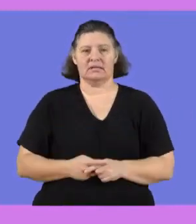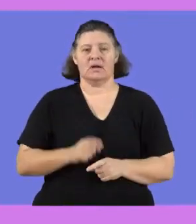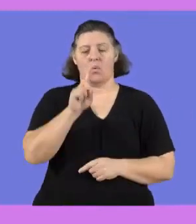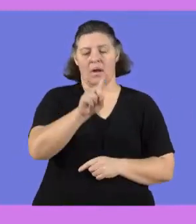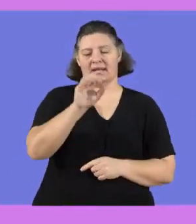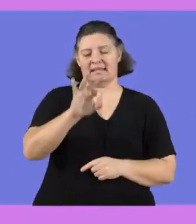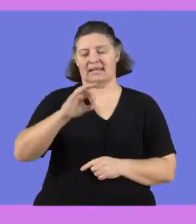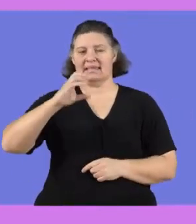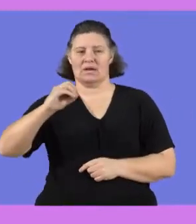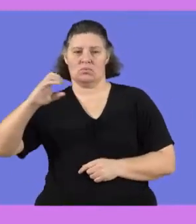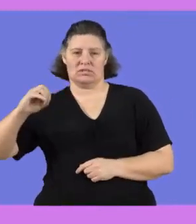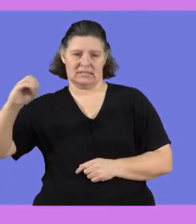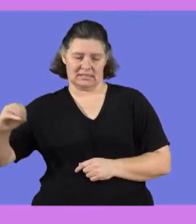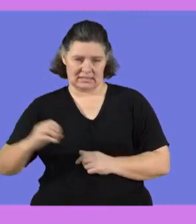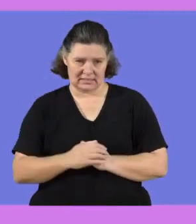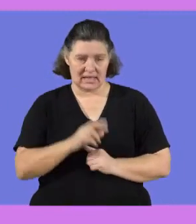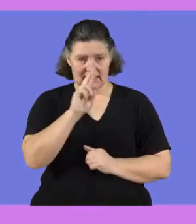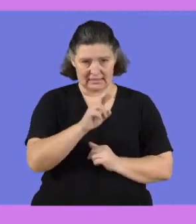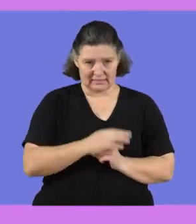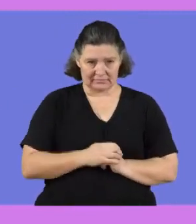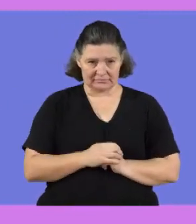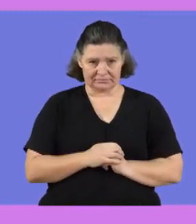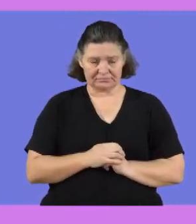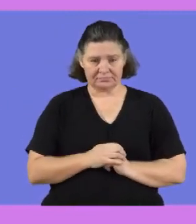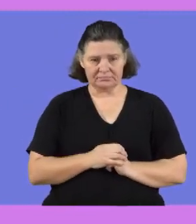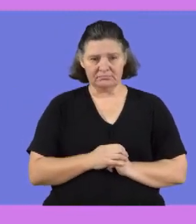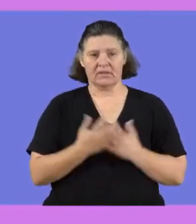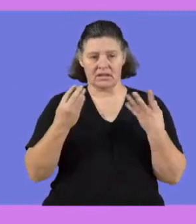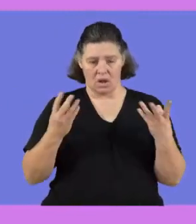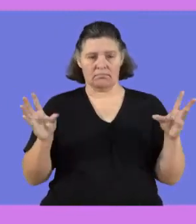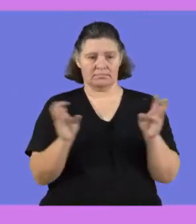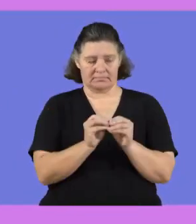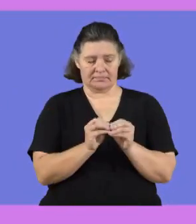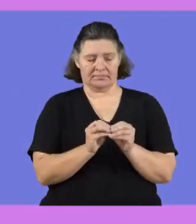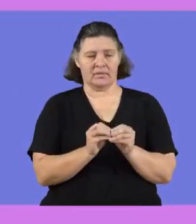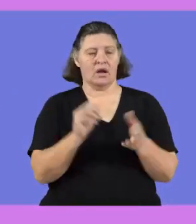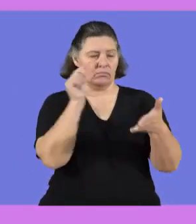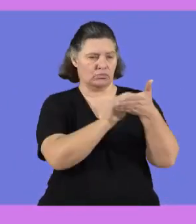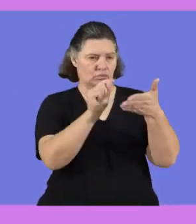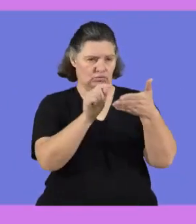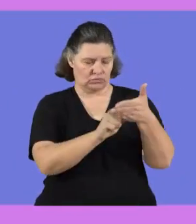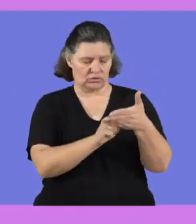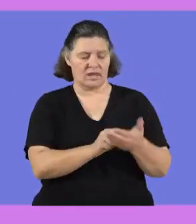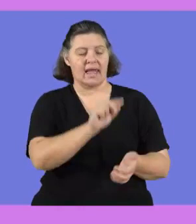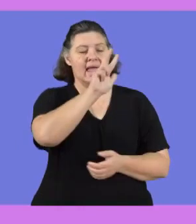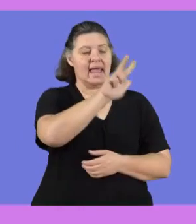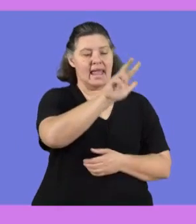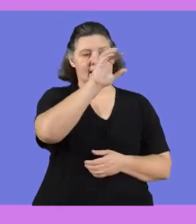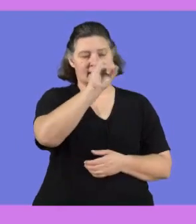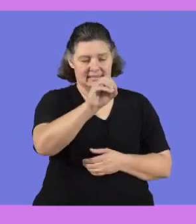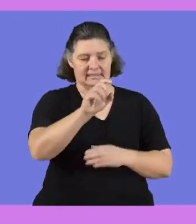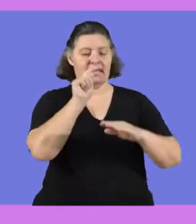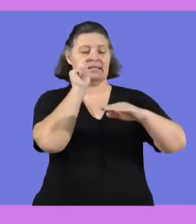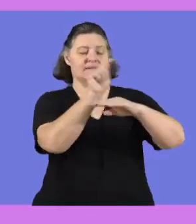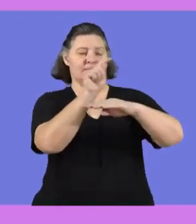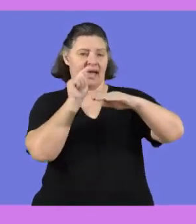by 13,000 rand. So when we multiply this 2, can we multiply? Press